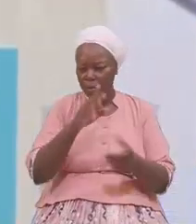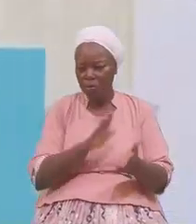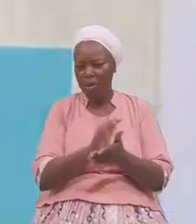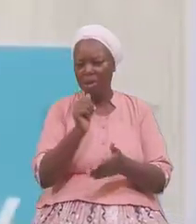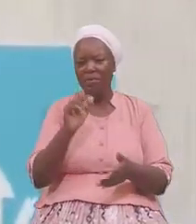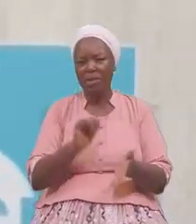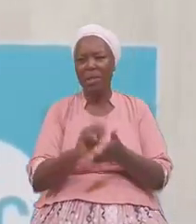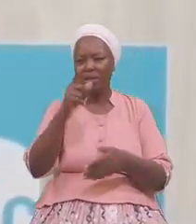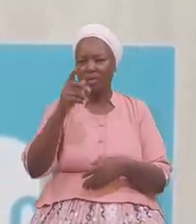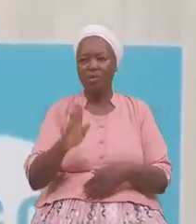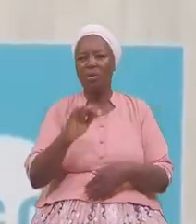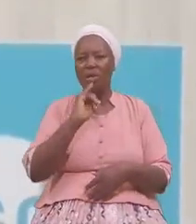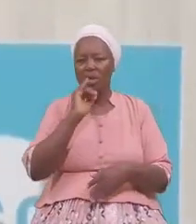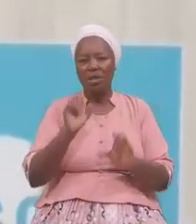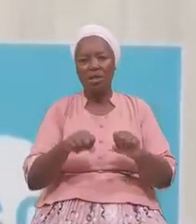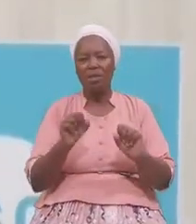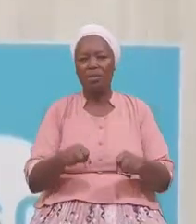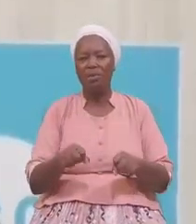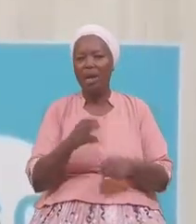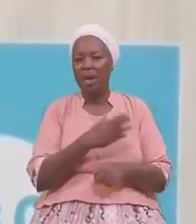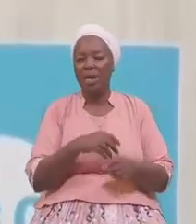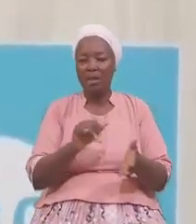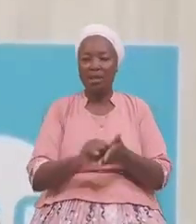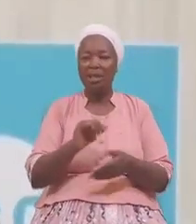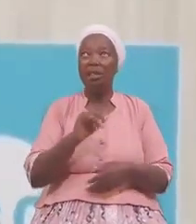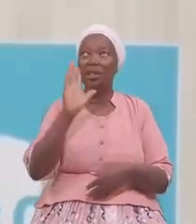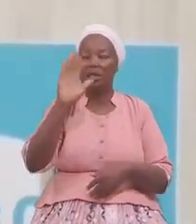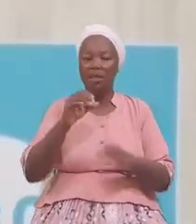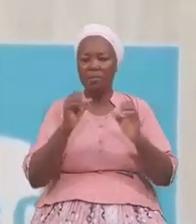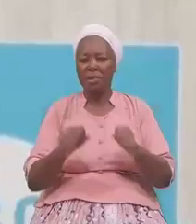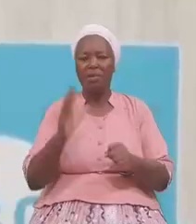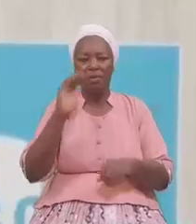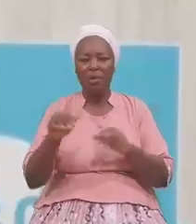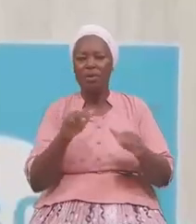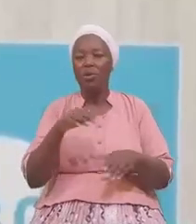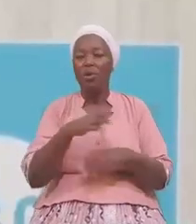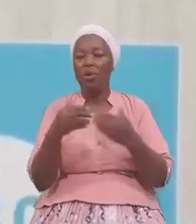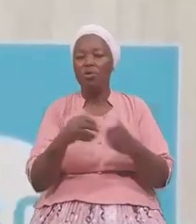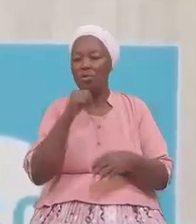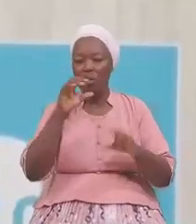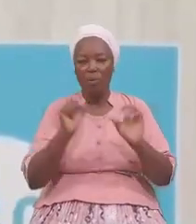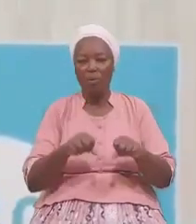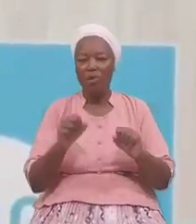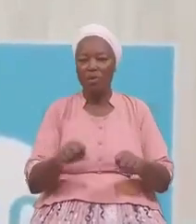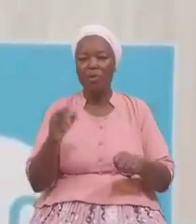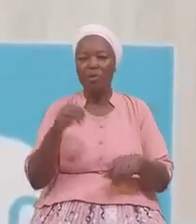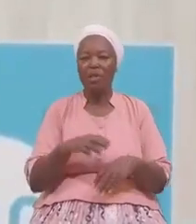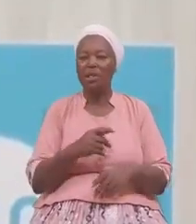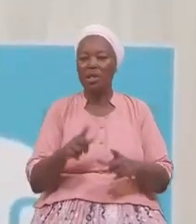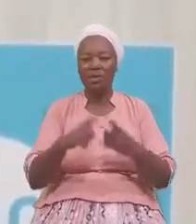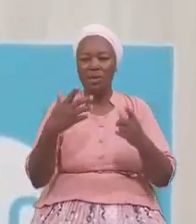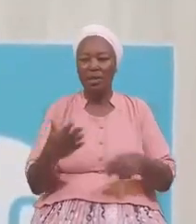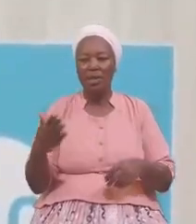that God is able and that his power will do the impossible,